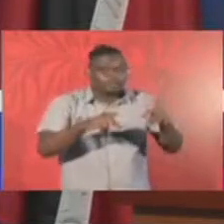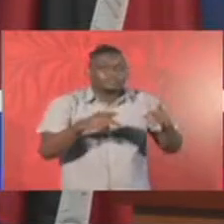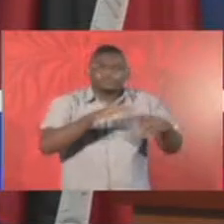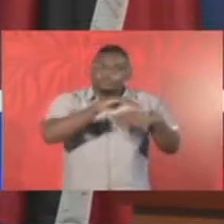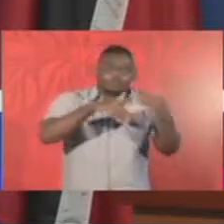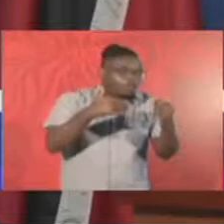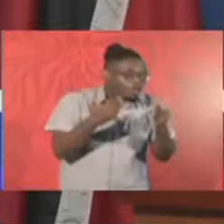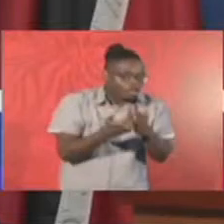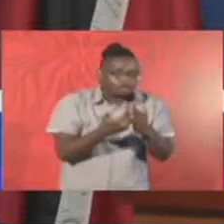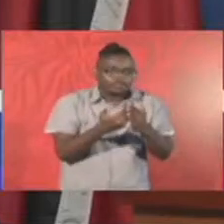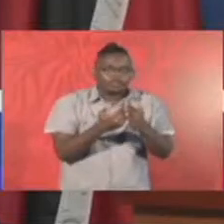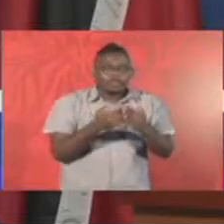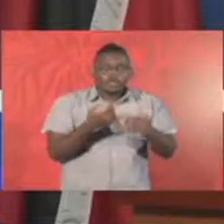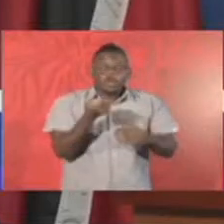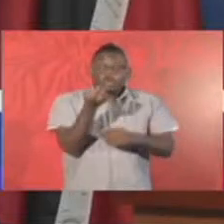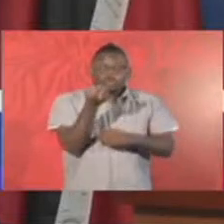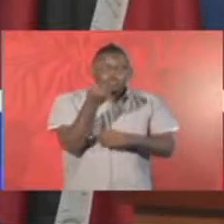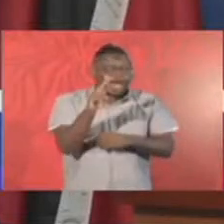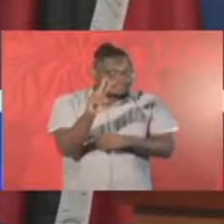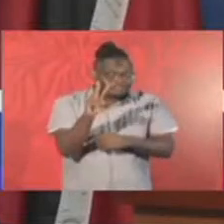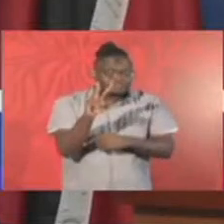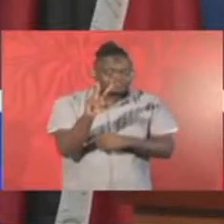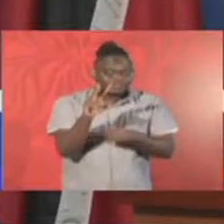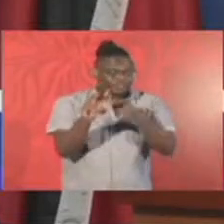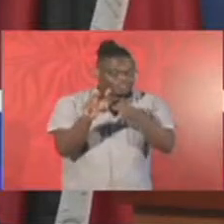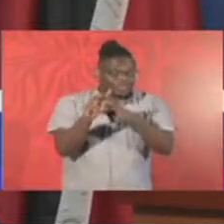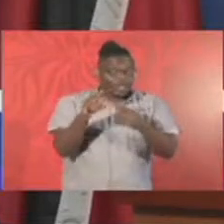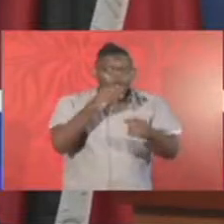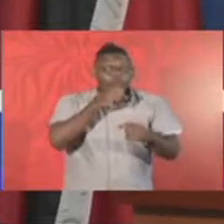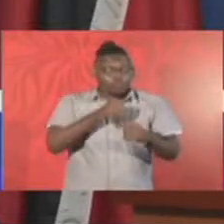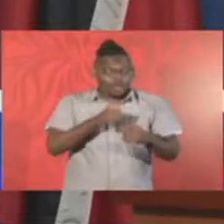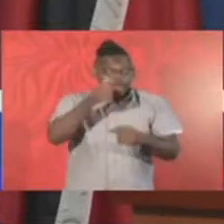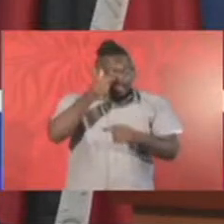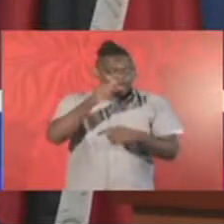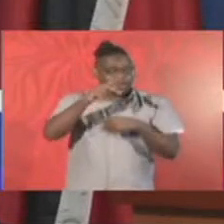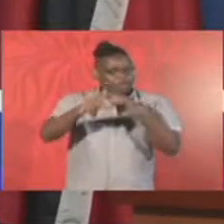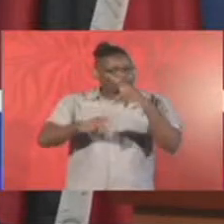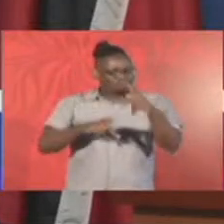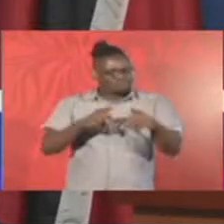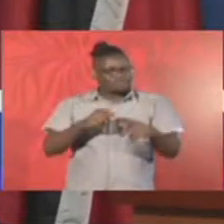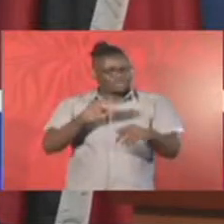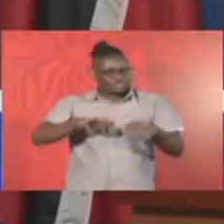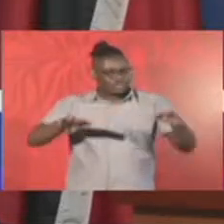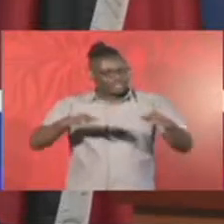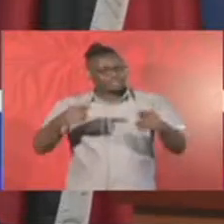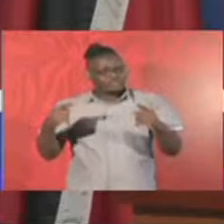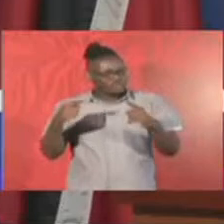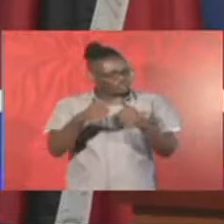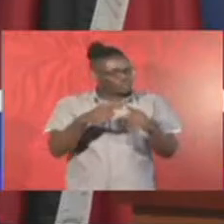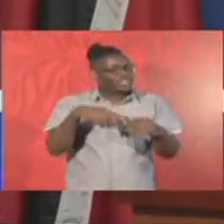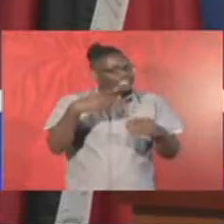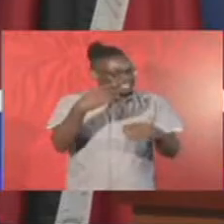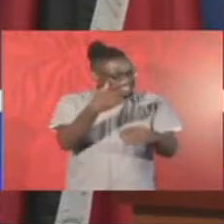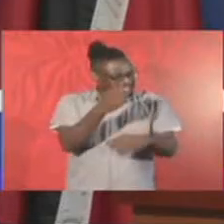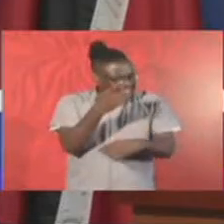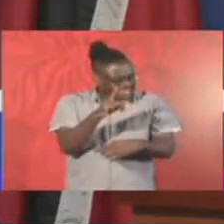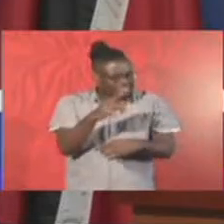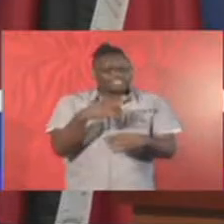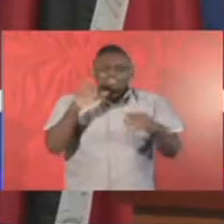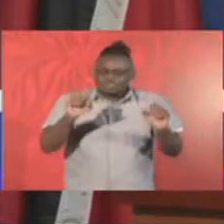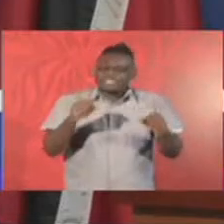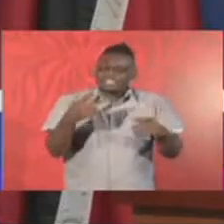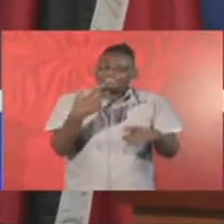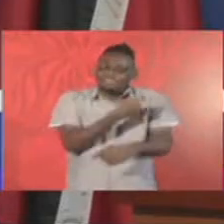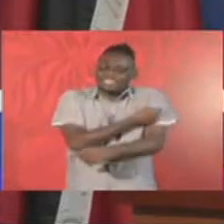age 12 and up, and to other at-risk populations, including pregnant females, that